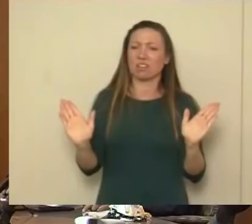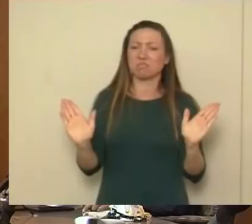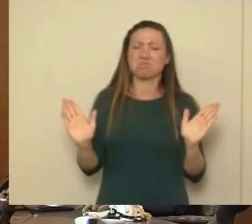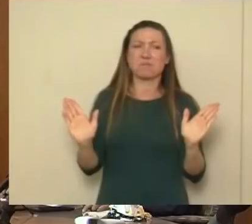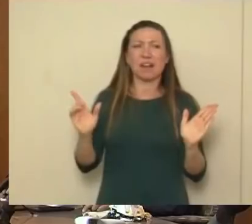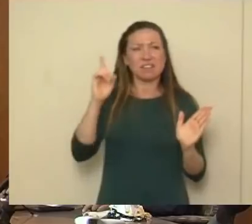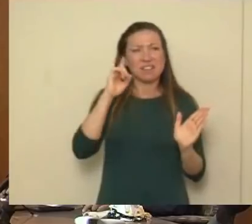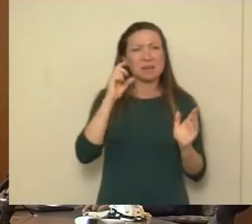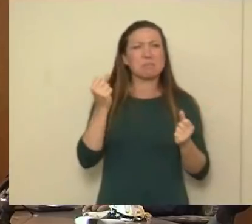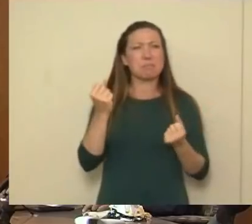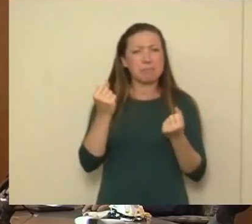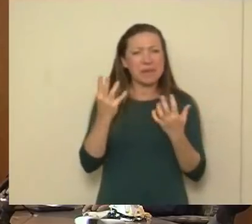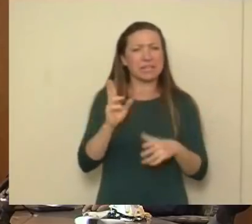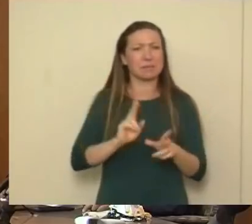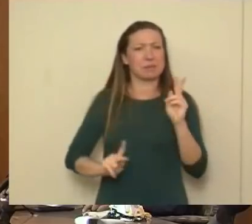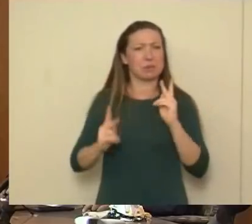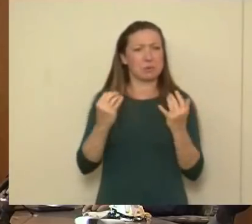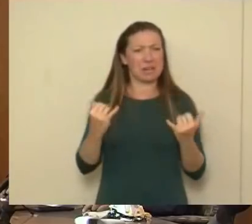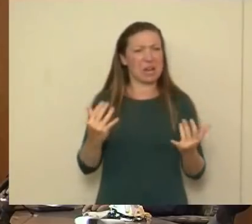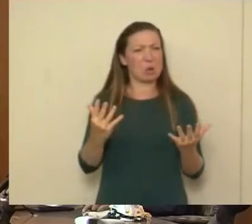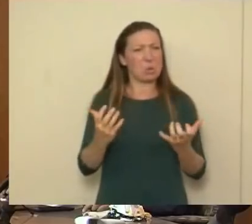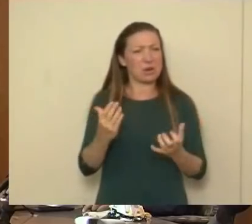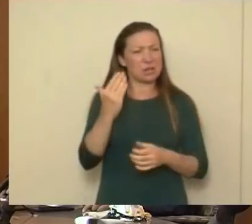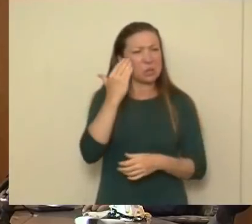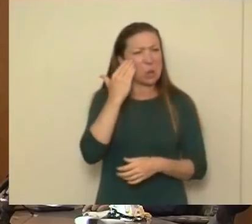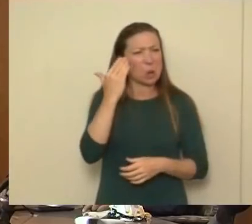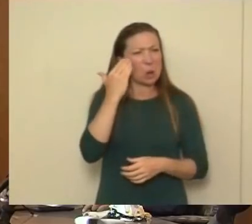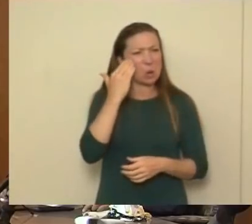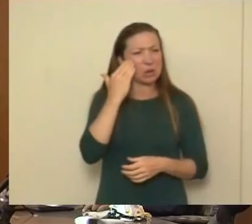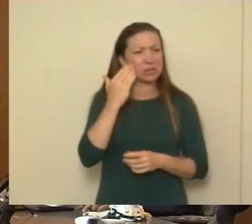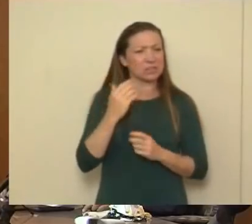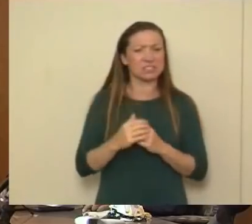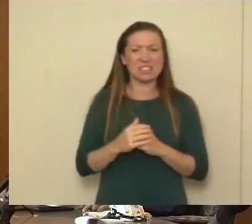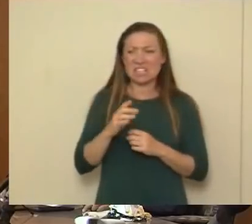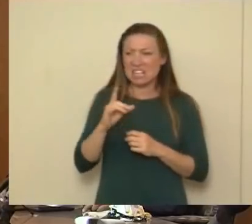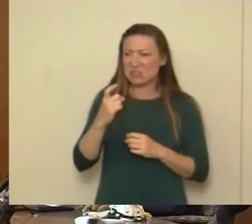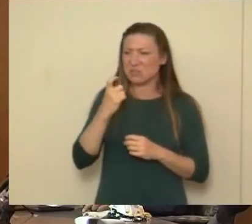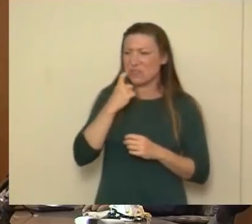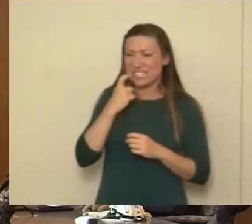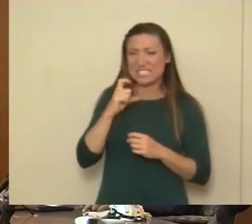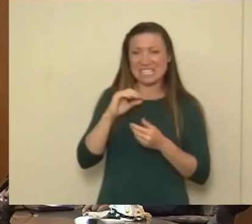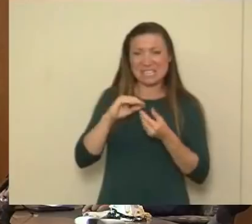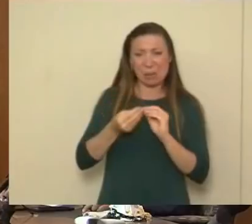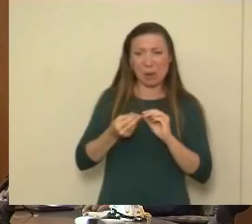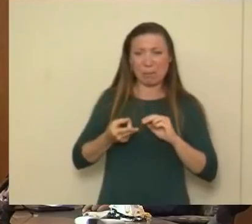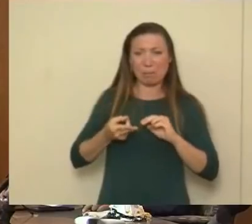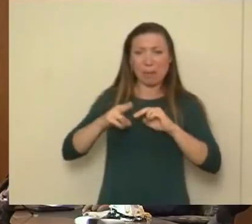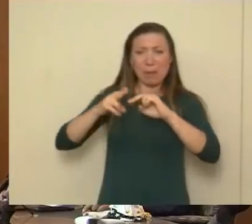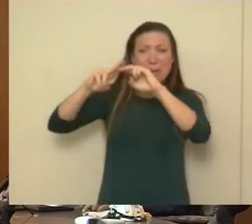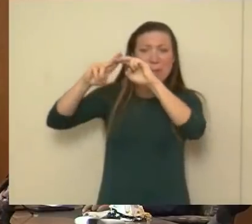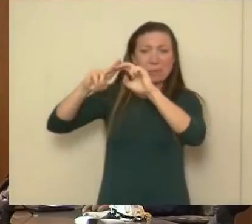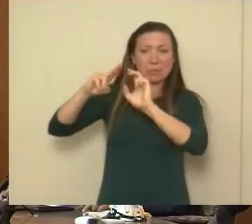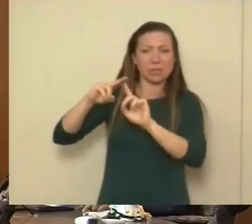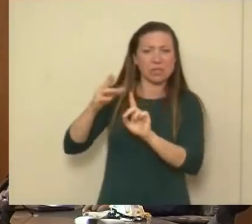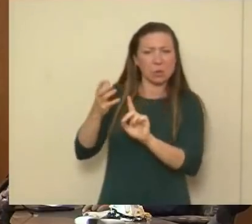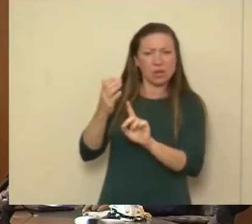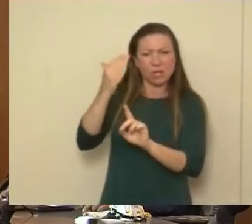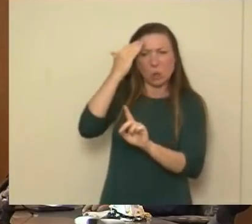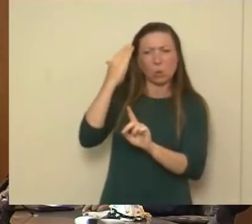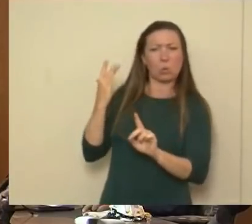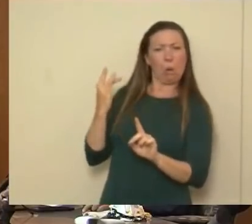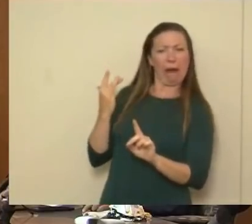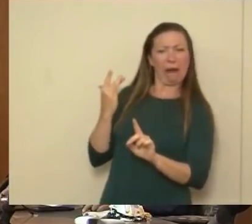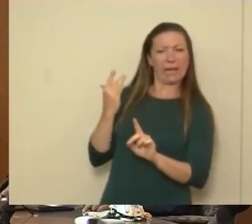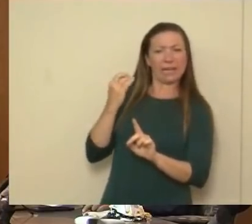to know kind of what's the driving factors behind this recent uptick in cases, and if you've been able to identify, whether it's tourists from